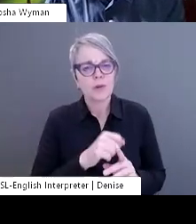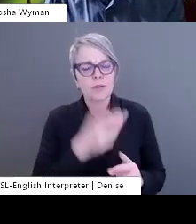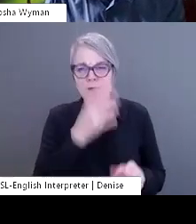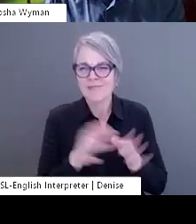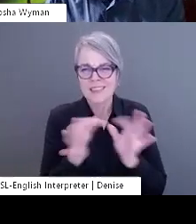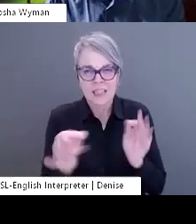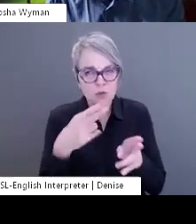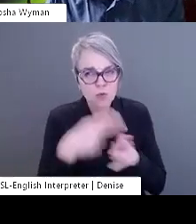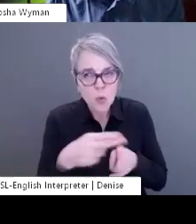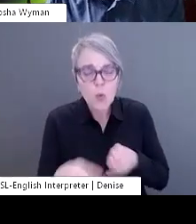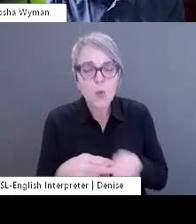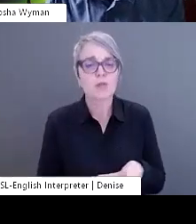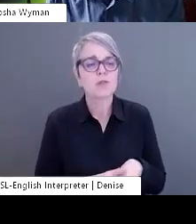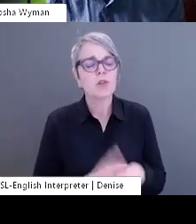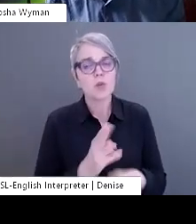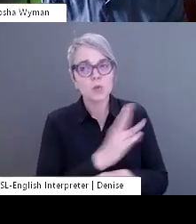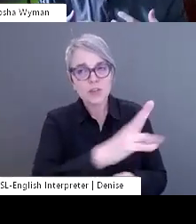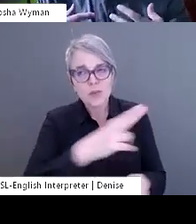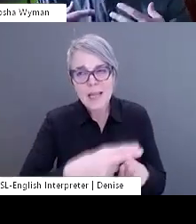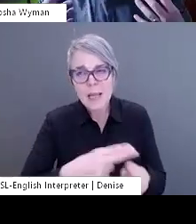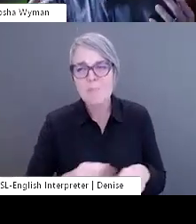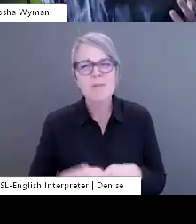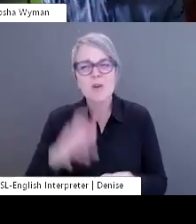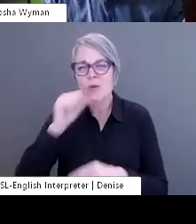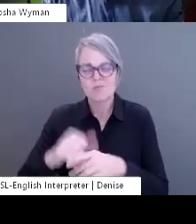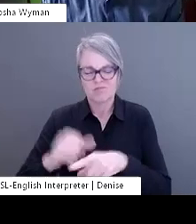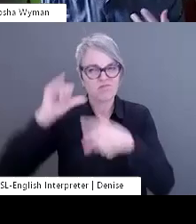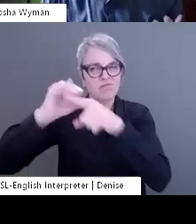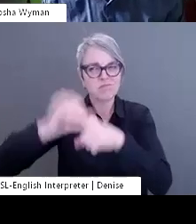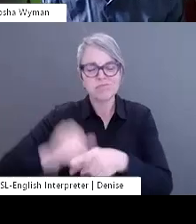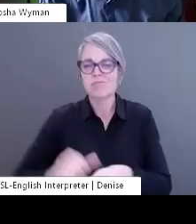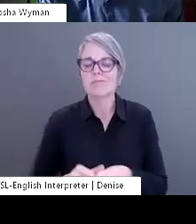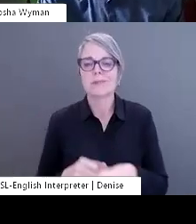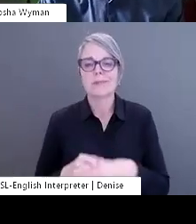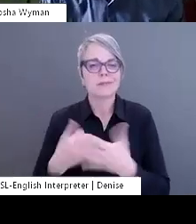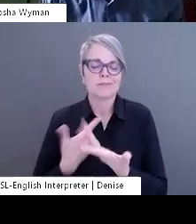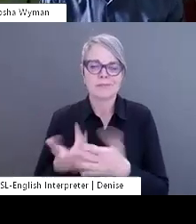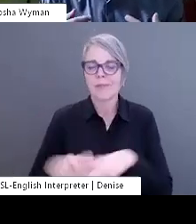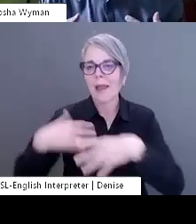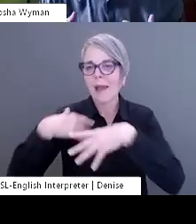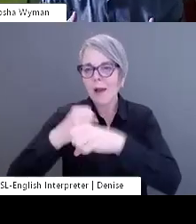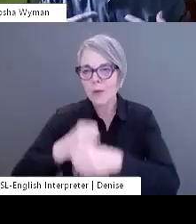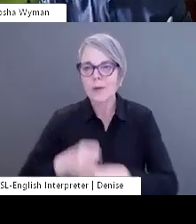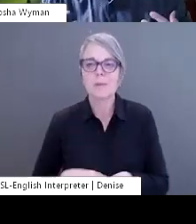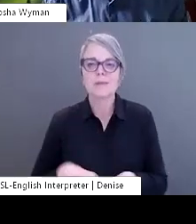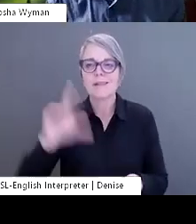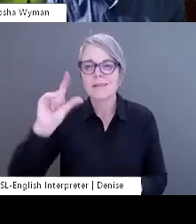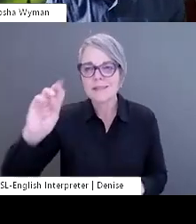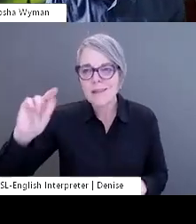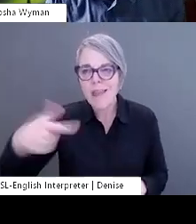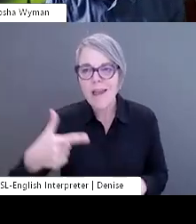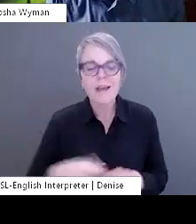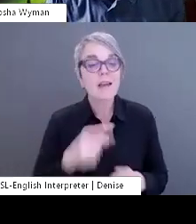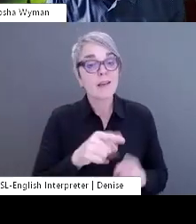complex words, sayings, acronyms, and utilize your nonverbal behaviors and gestures like pointing to really